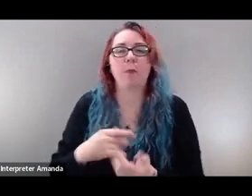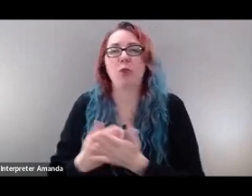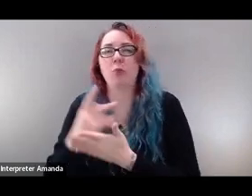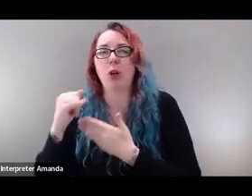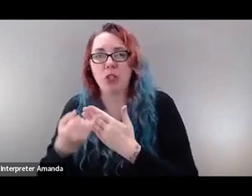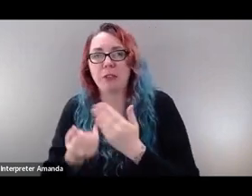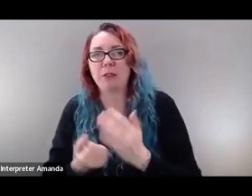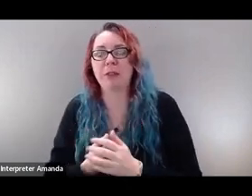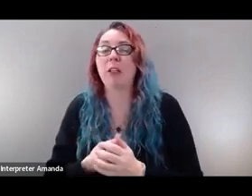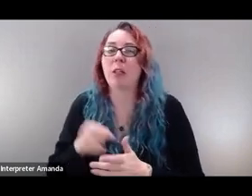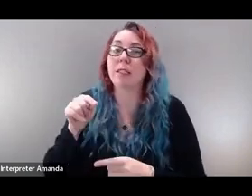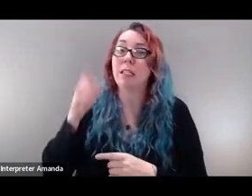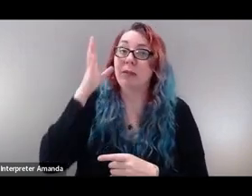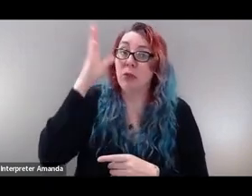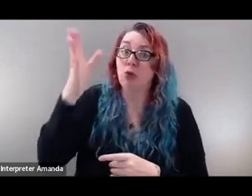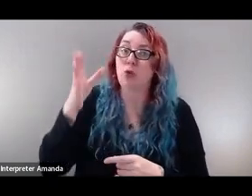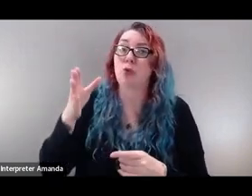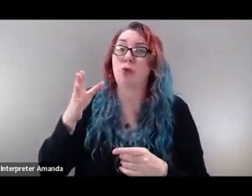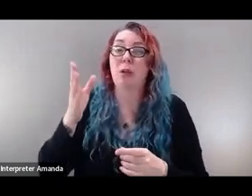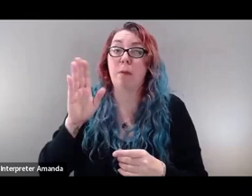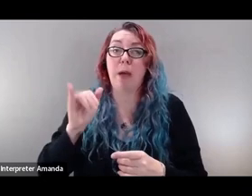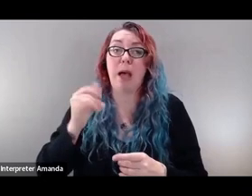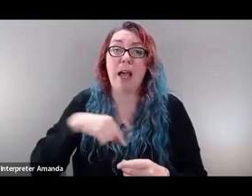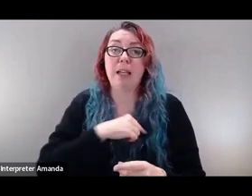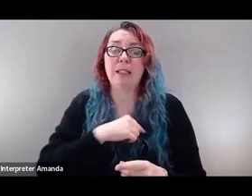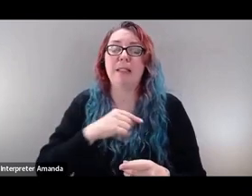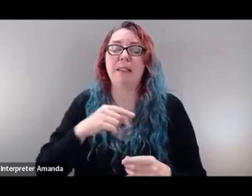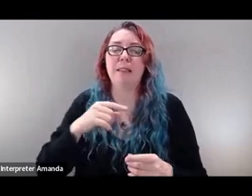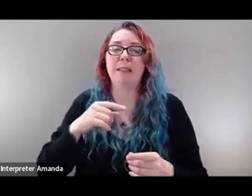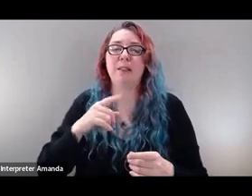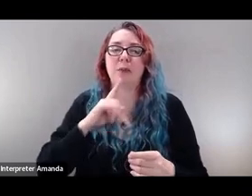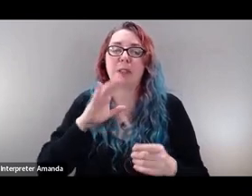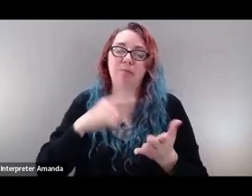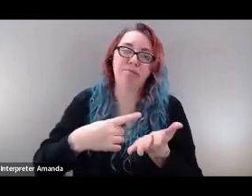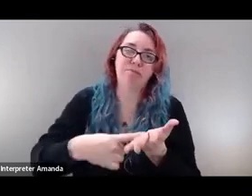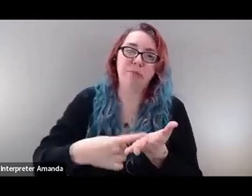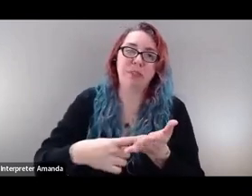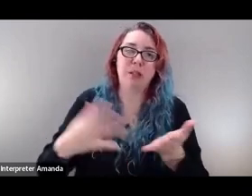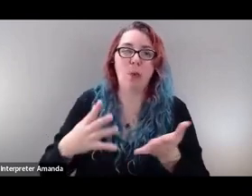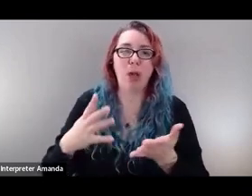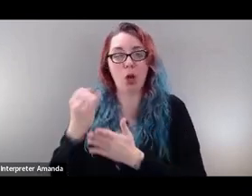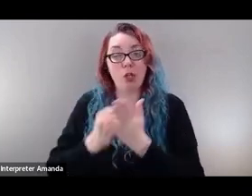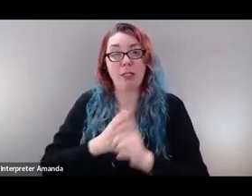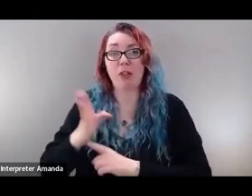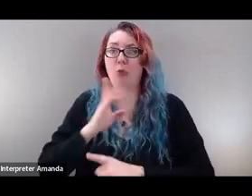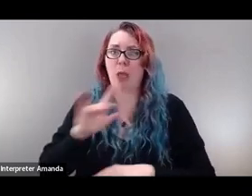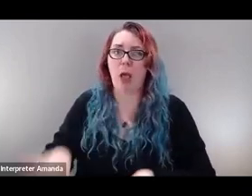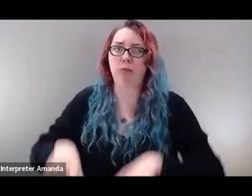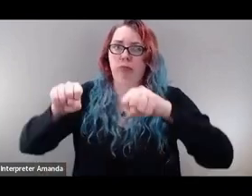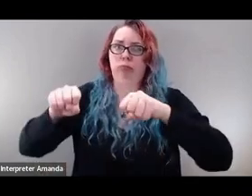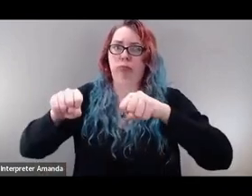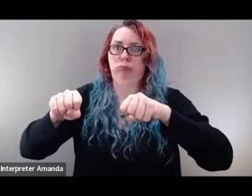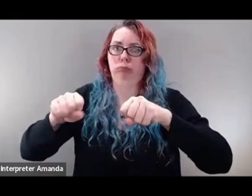specifically at how the arts sector is taking agency over its own digital future. So digital transformation can